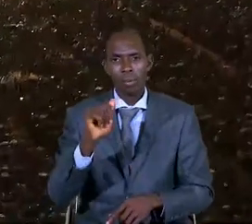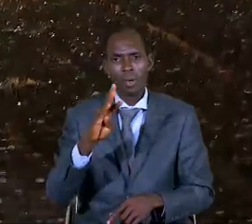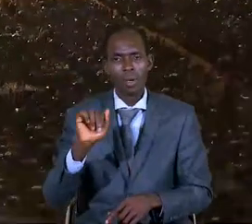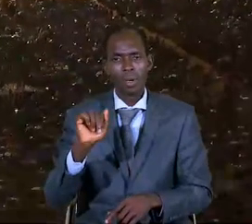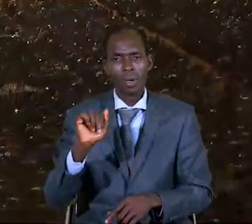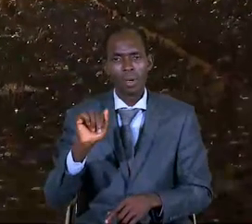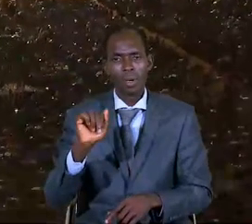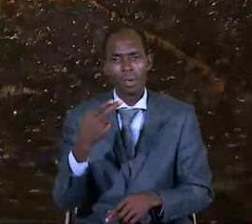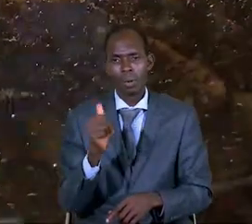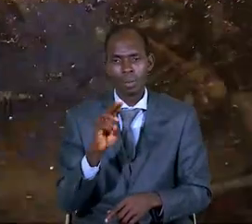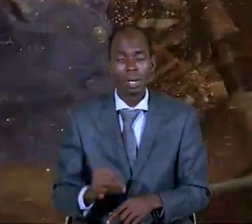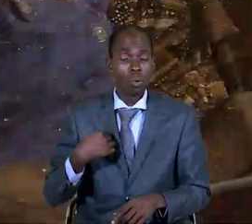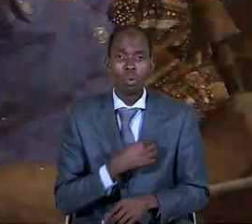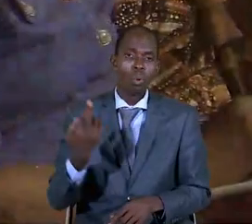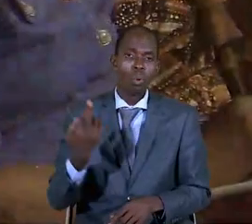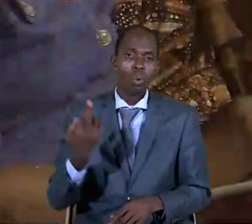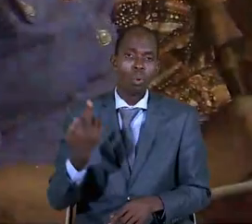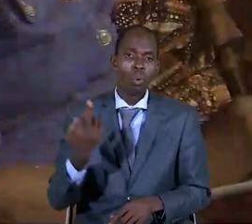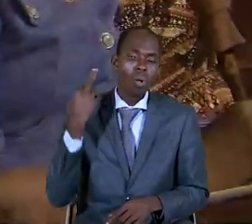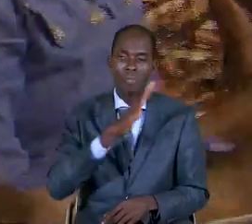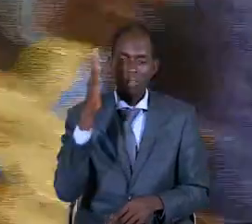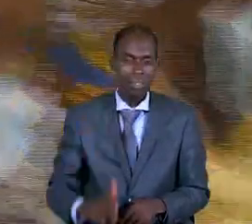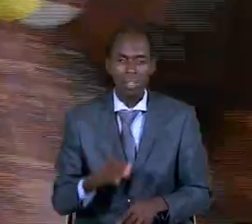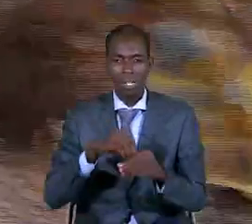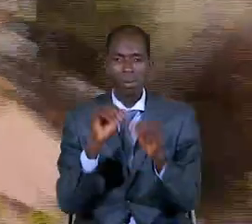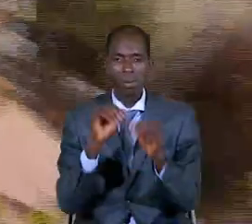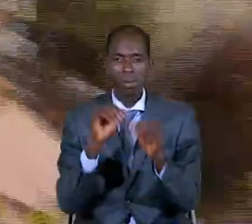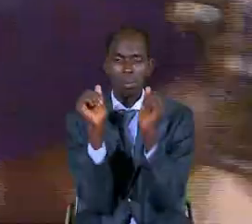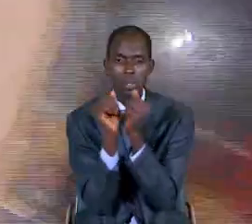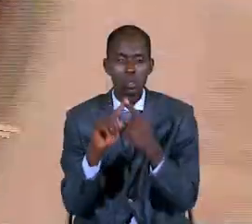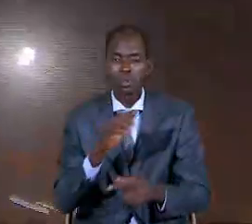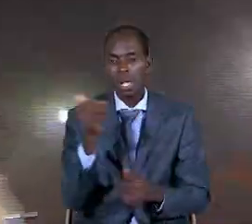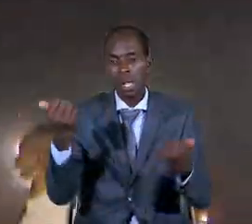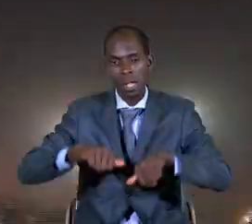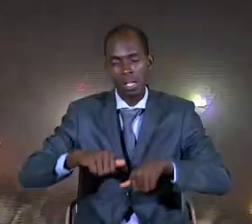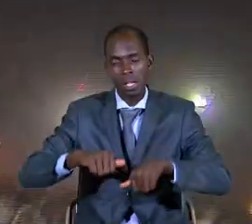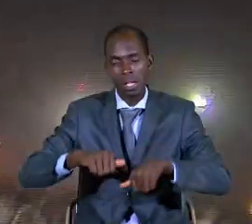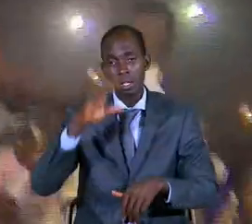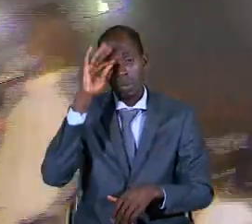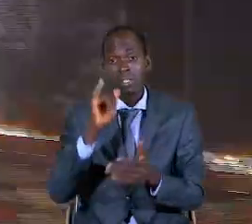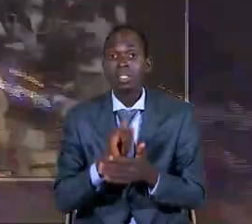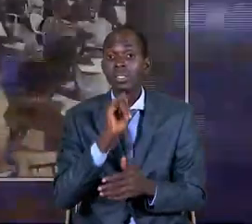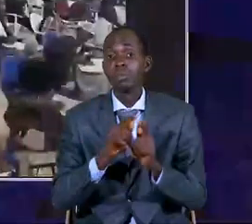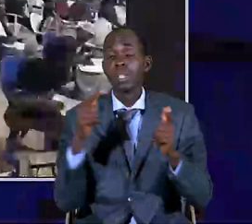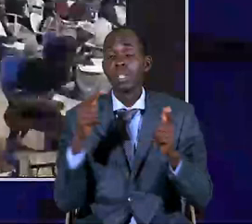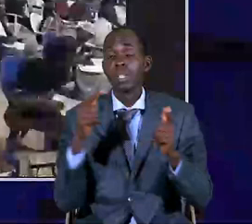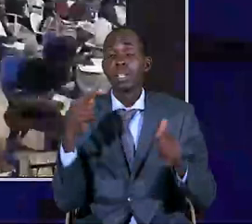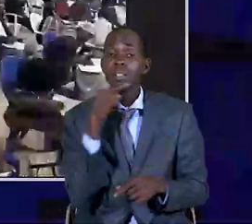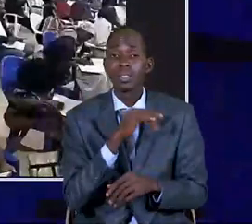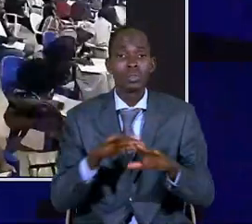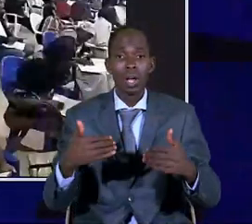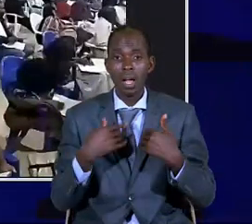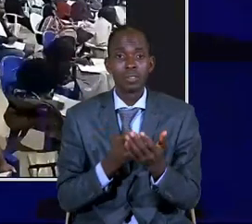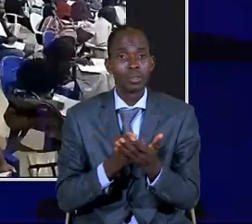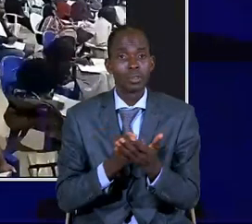never in bondage to any man. Now, that's a lie. They didn't have the truth.